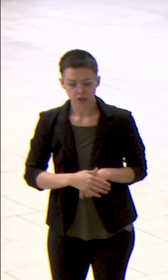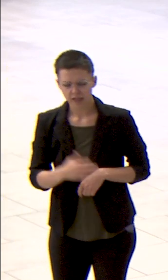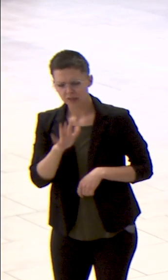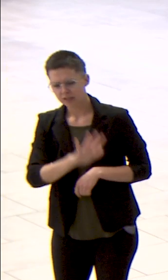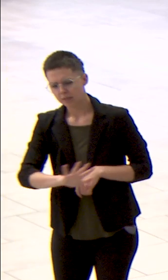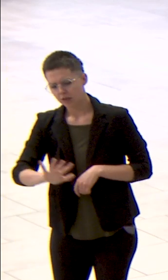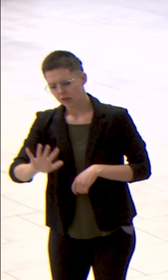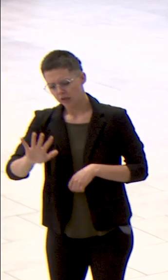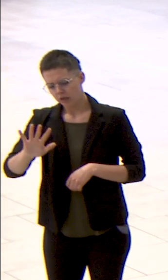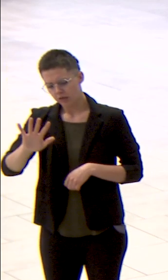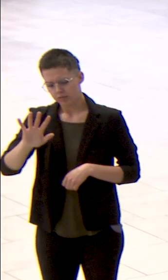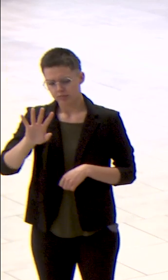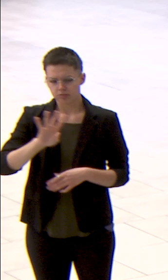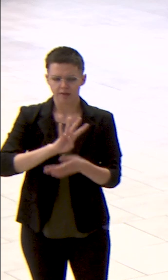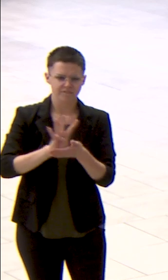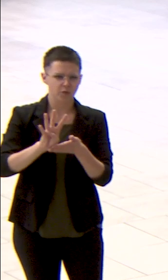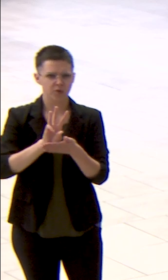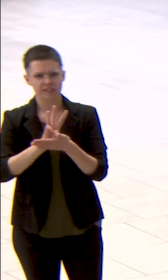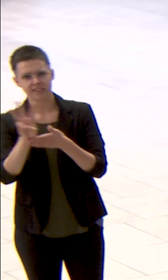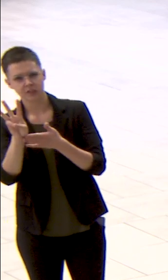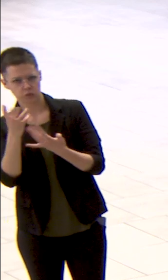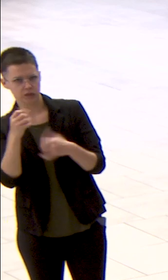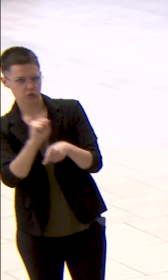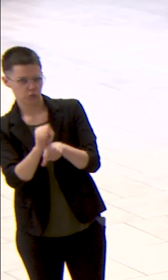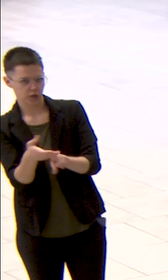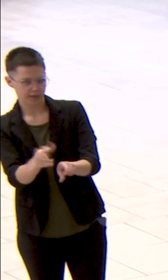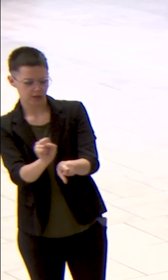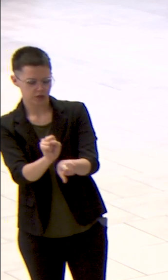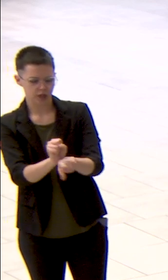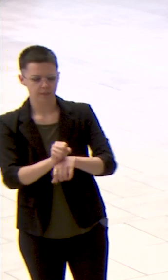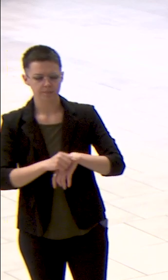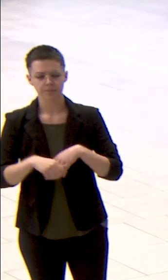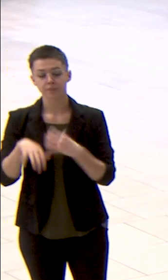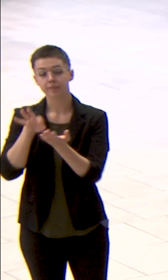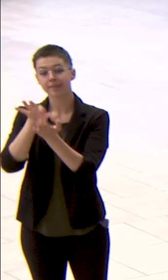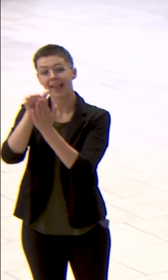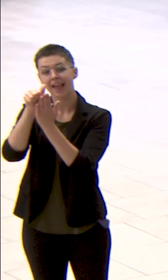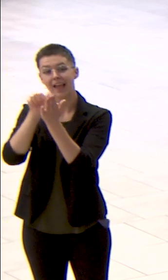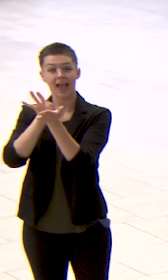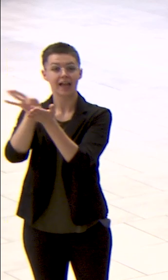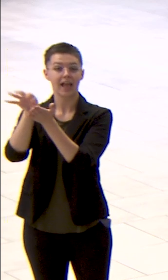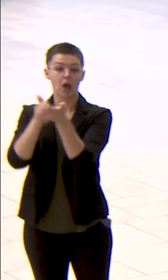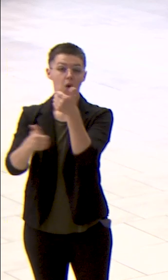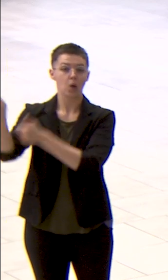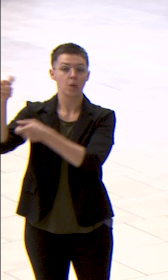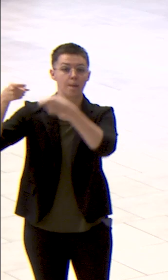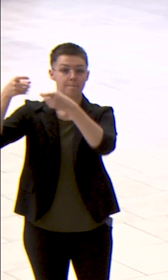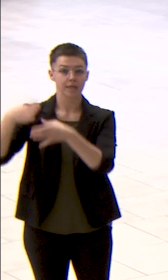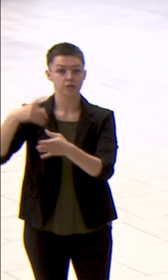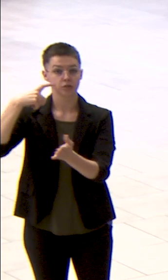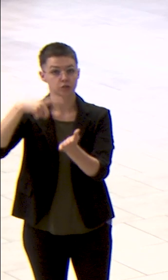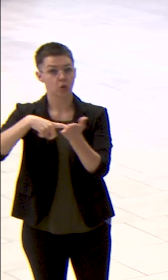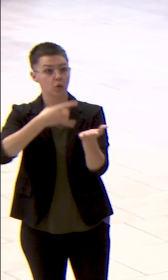maybe four to six weeks into the job. There was an account manager that actually had saw the